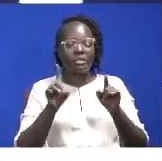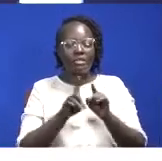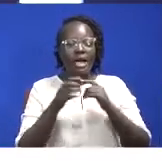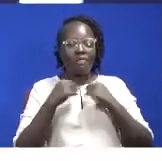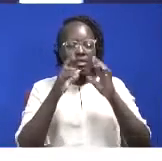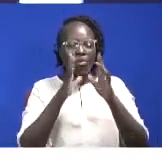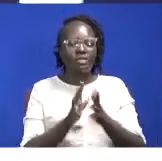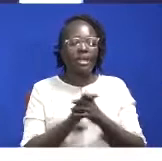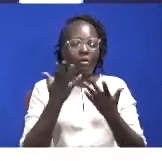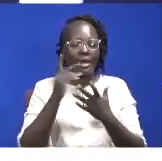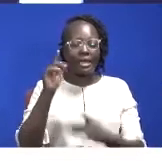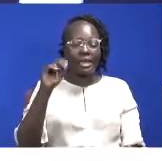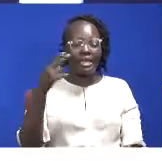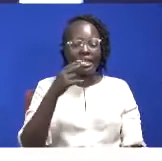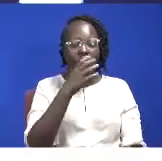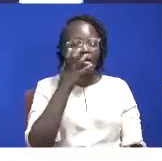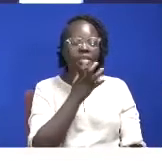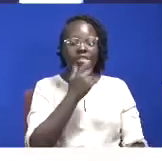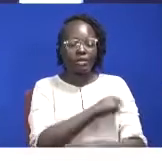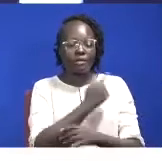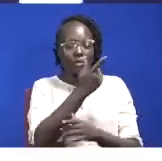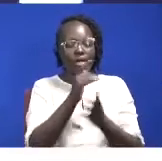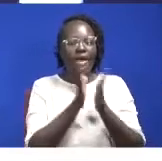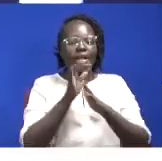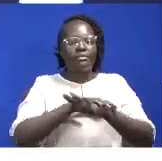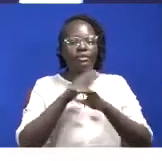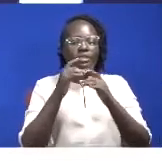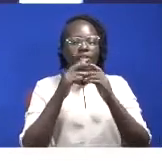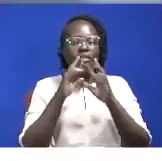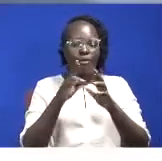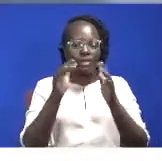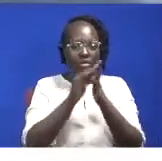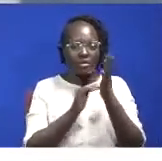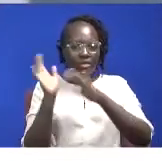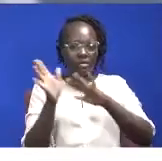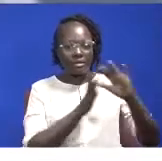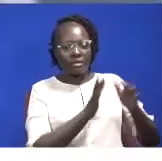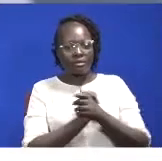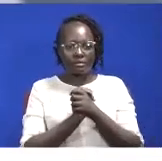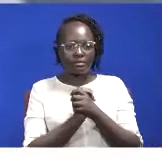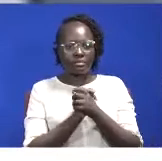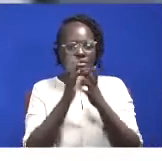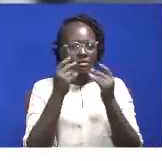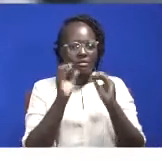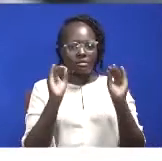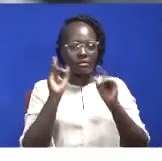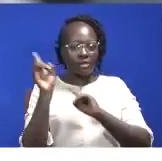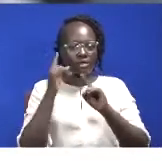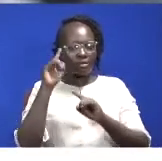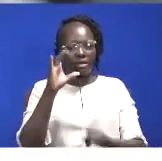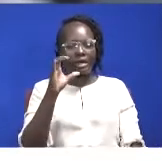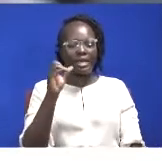was at the Kenyatta National Hospital and filed for us the following report. It was not an easy journey for